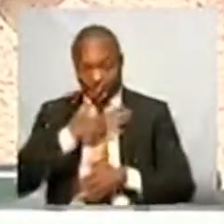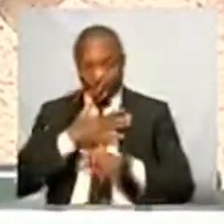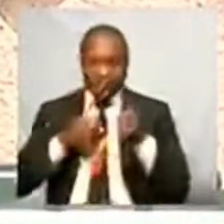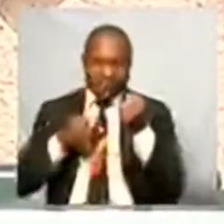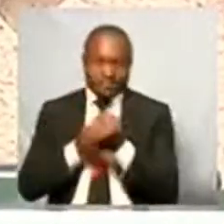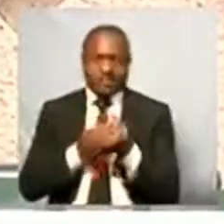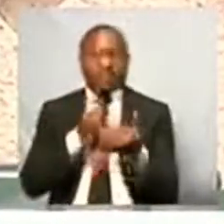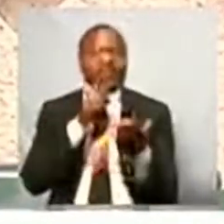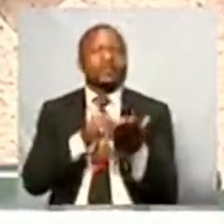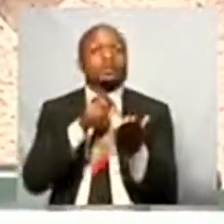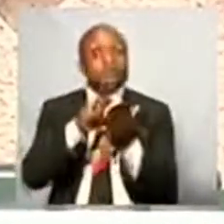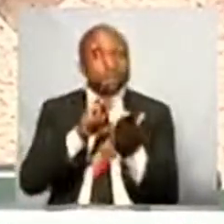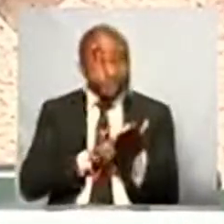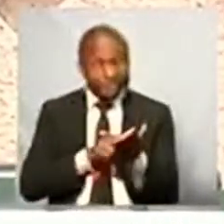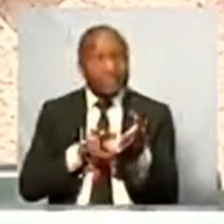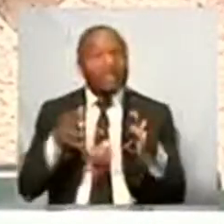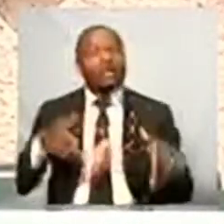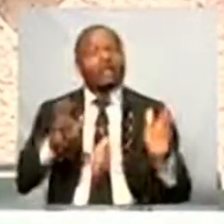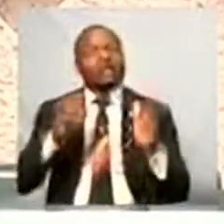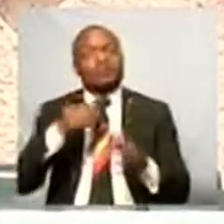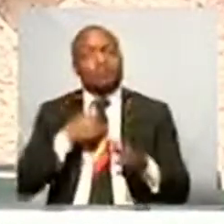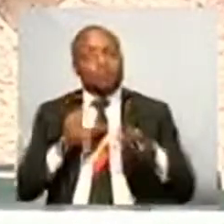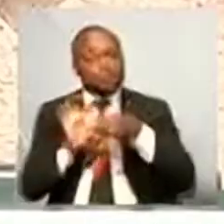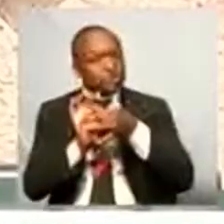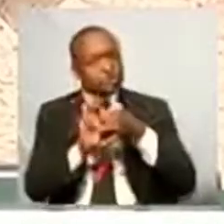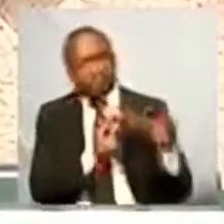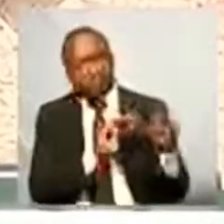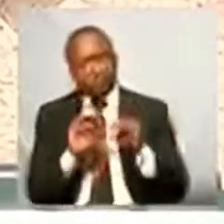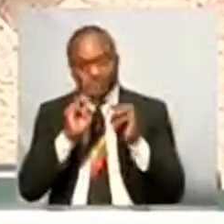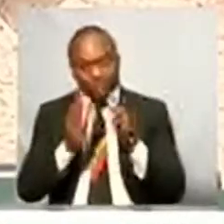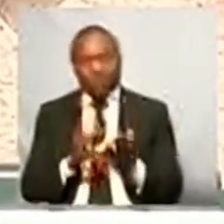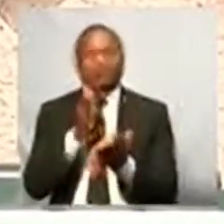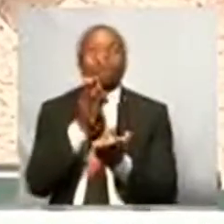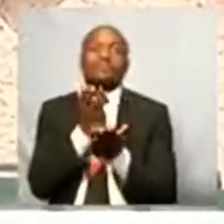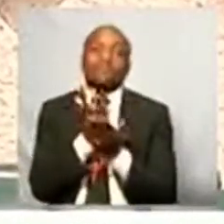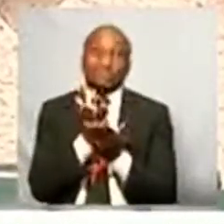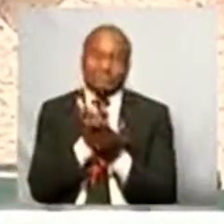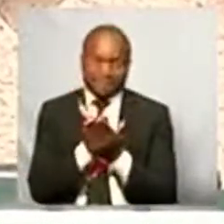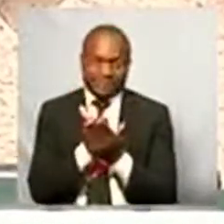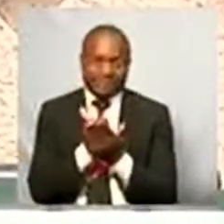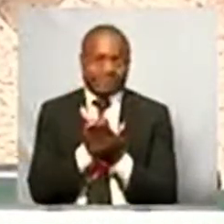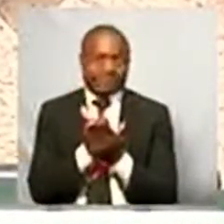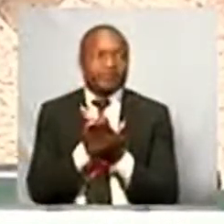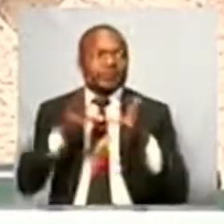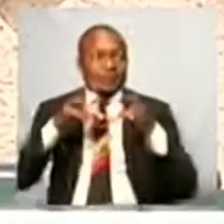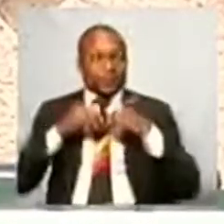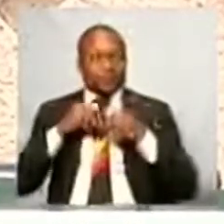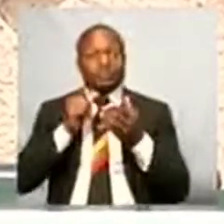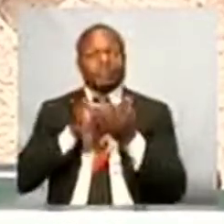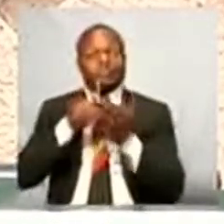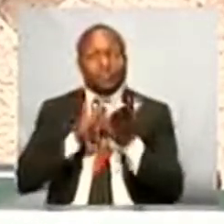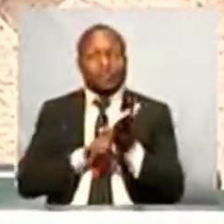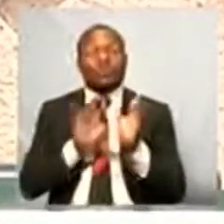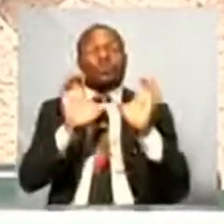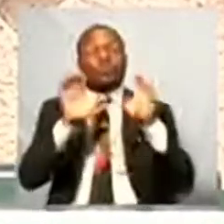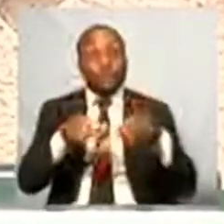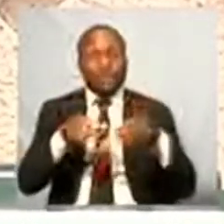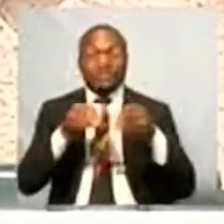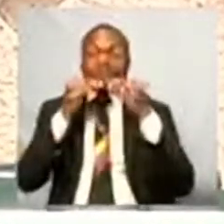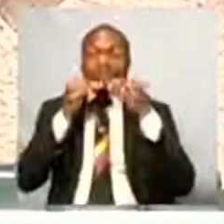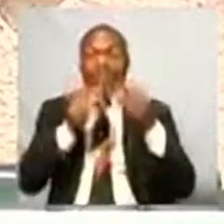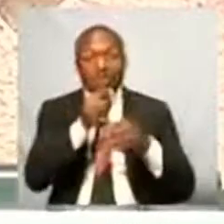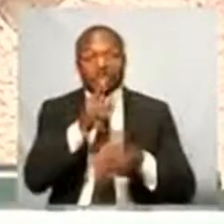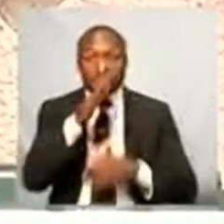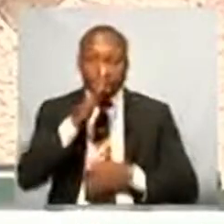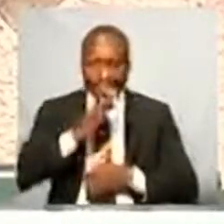seconding of this report, allow me to join the mover of the motion to adopt this report of the committee in thanking you,